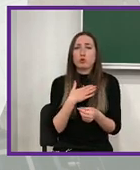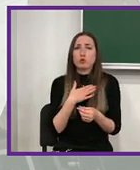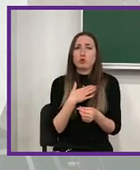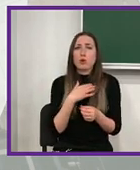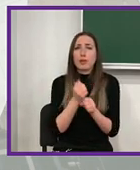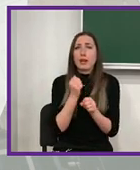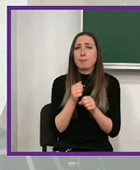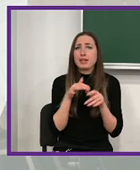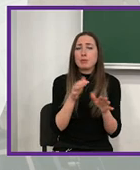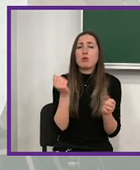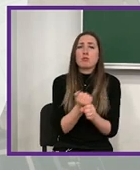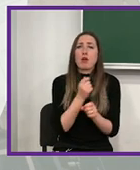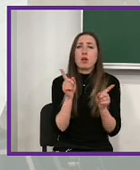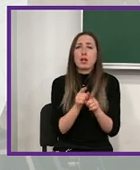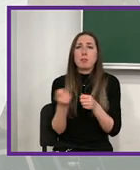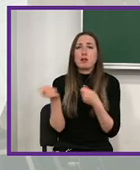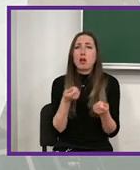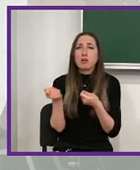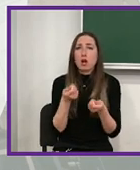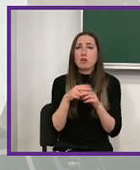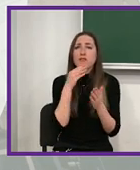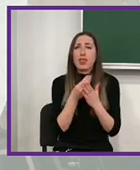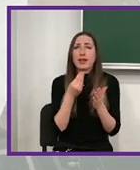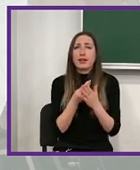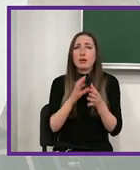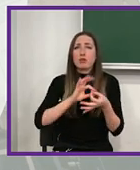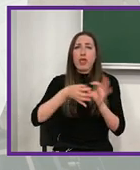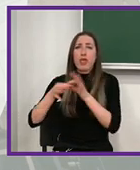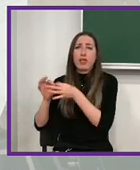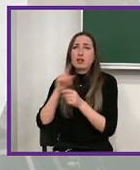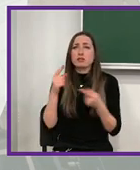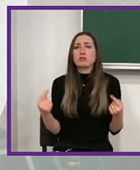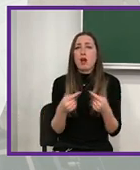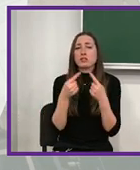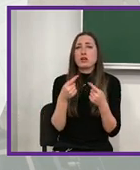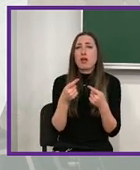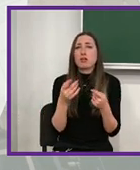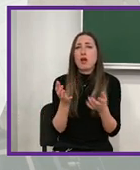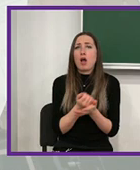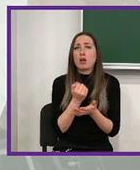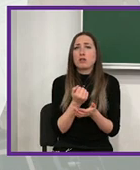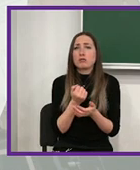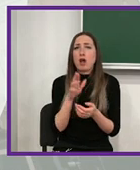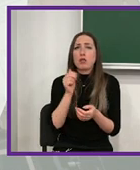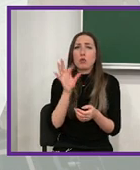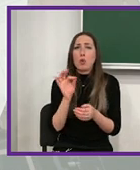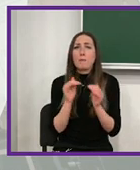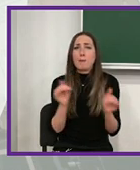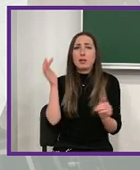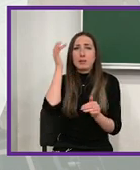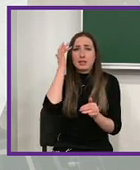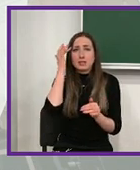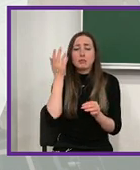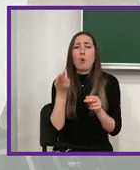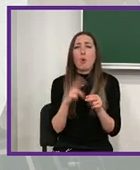of the OECD guidelines and the UN guiding principles. So here we have a human rights and geopolitical risk assessment, for